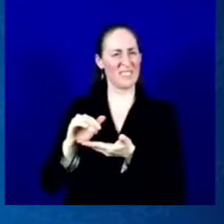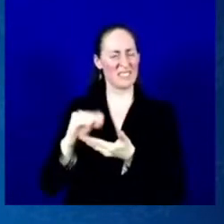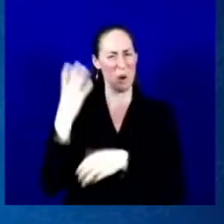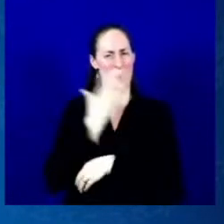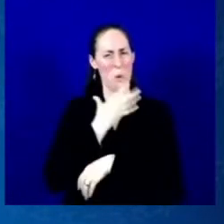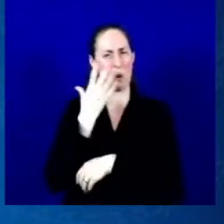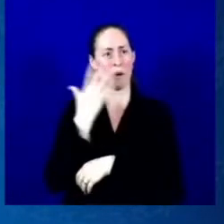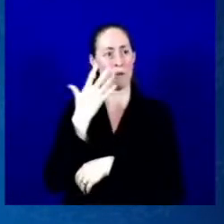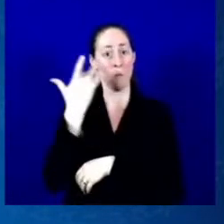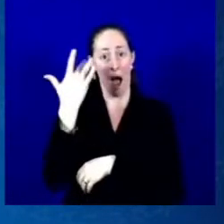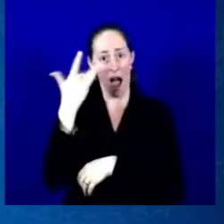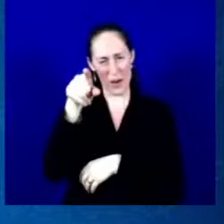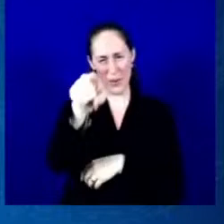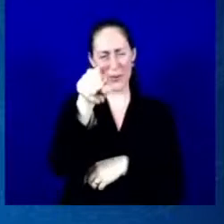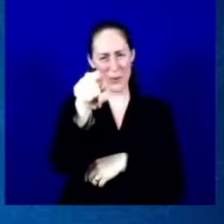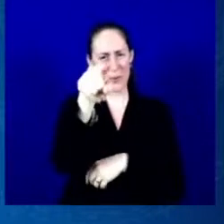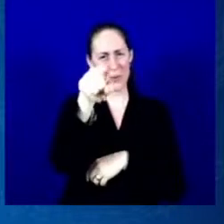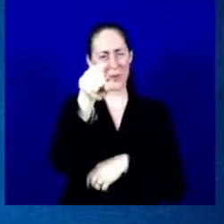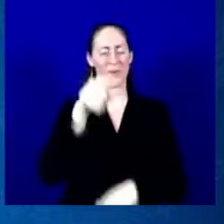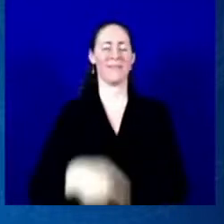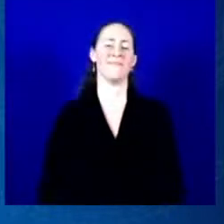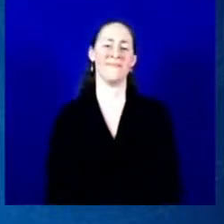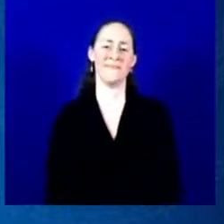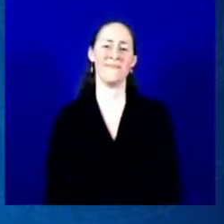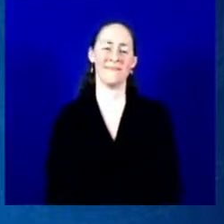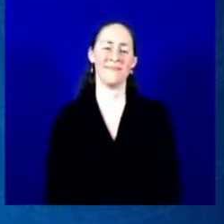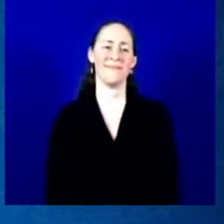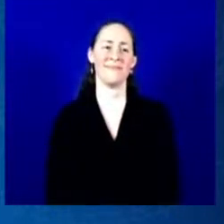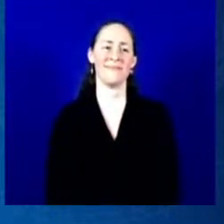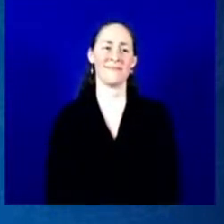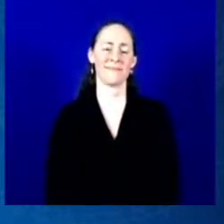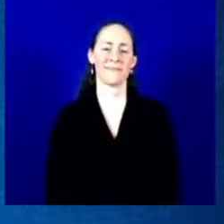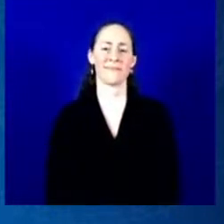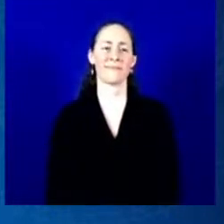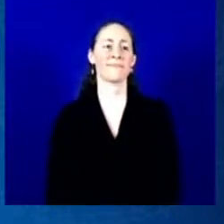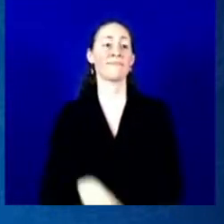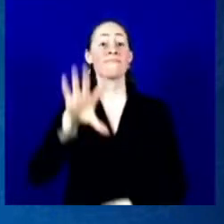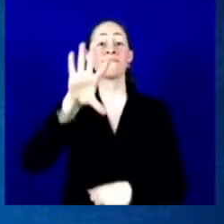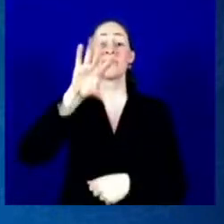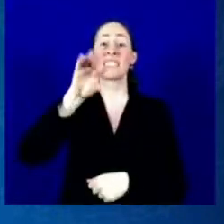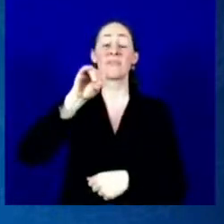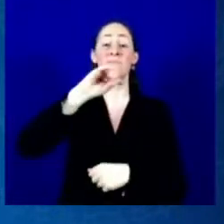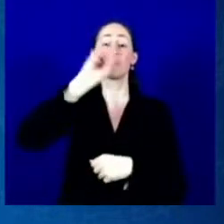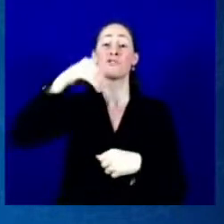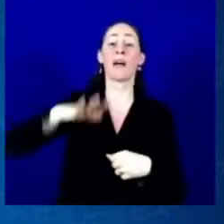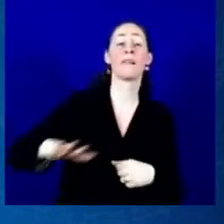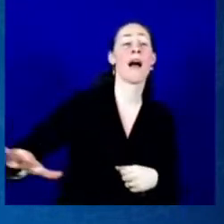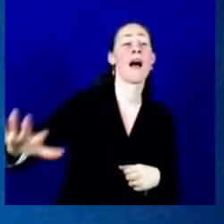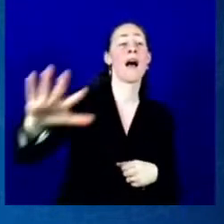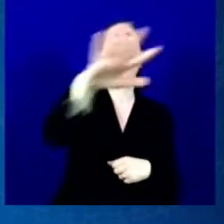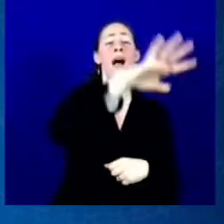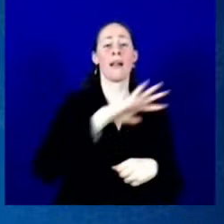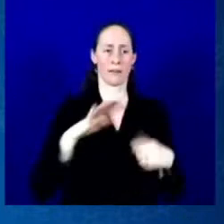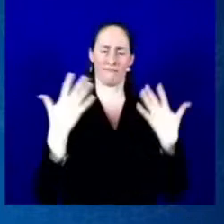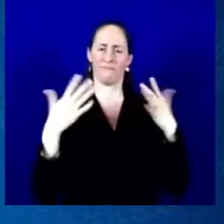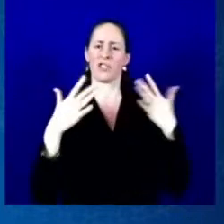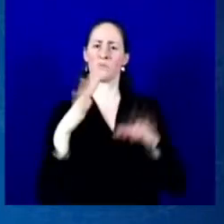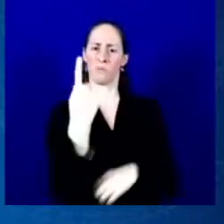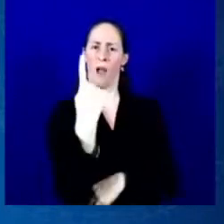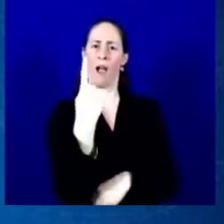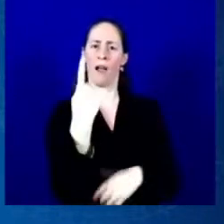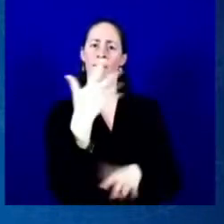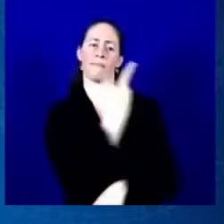And more than half of all the adults in America have gotten at least one shot. A mass vaccination center